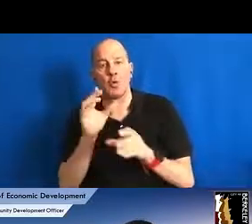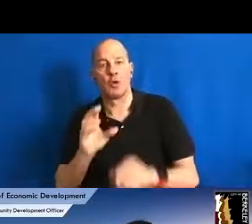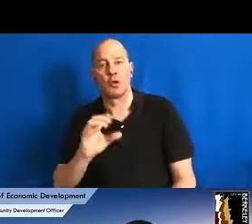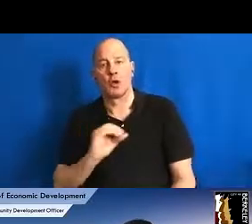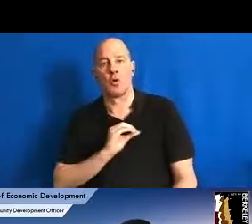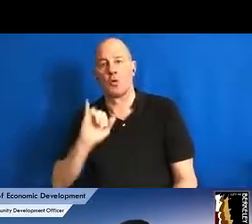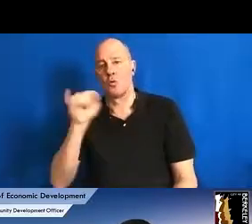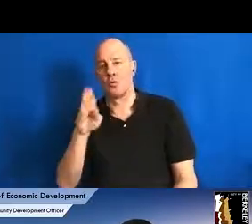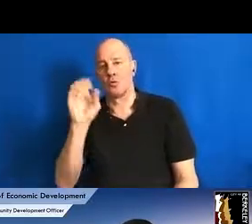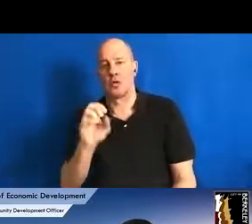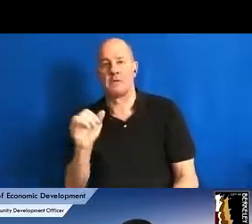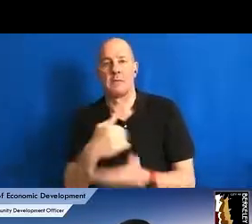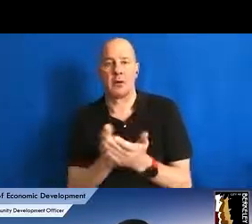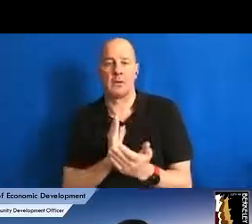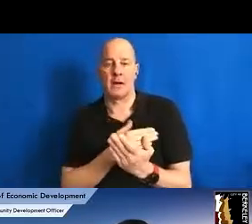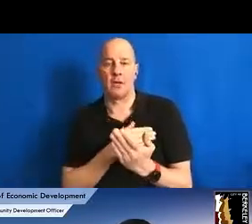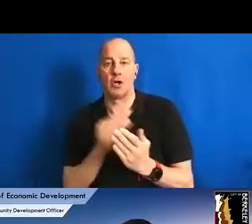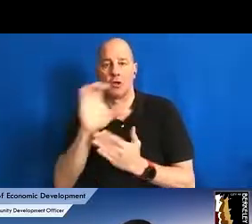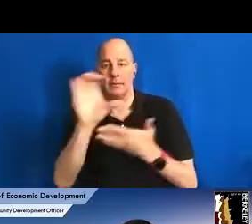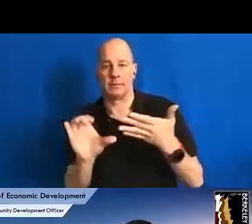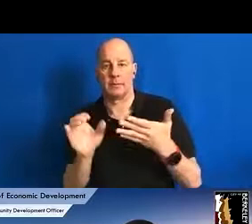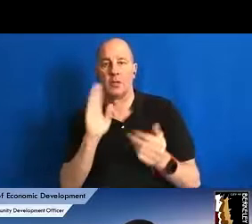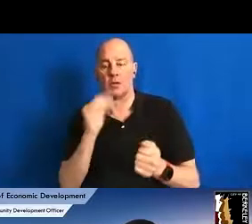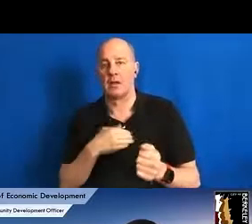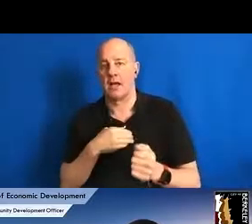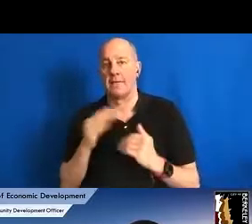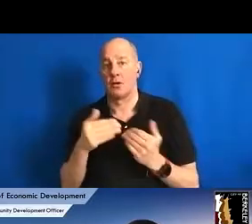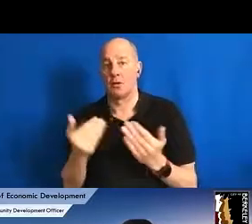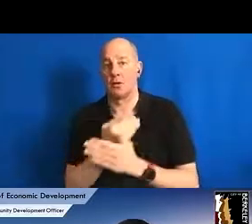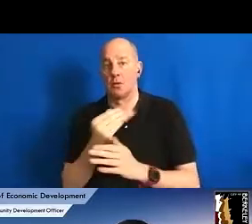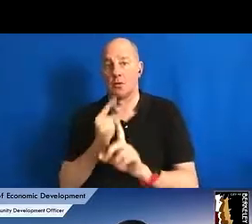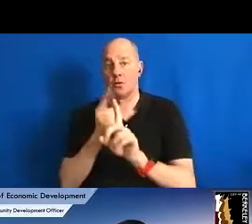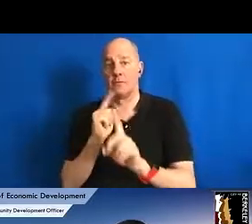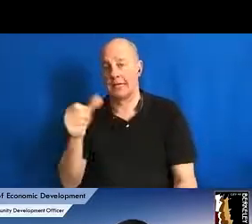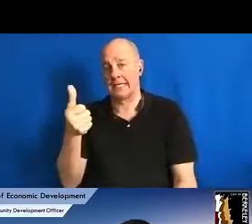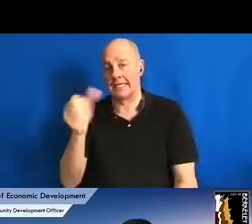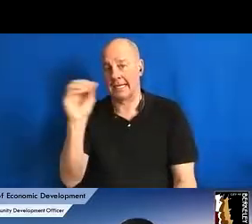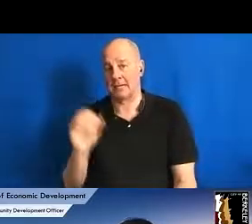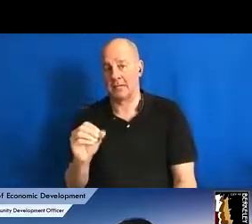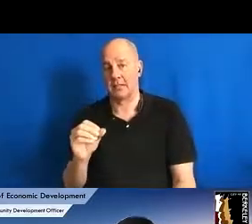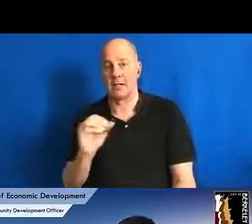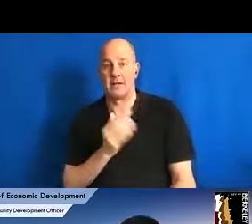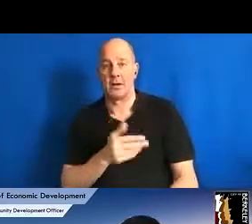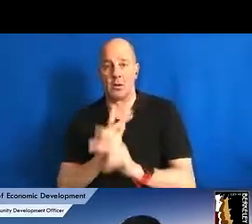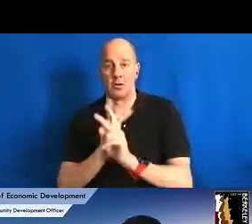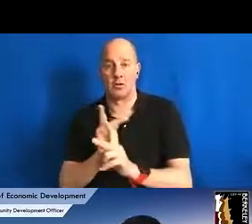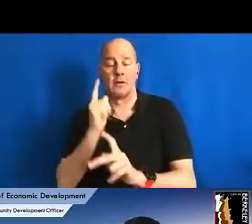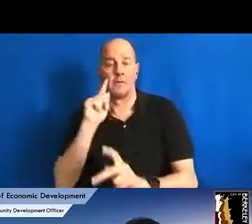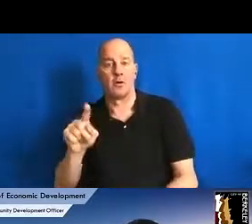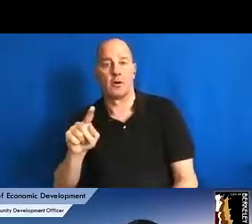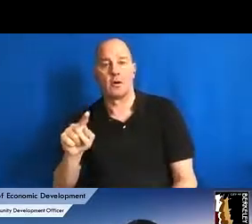criteria. And we have a new goal to allocate 10% of our loan portfolios to cooperatives. So we're actively looking for another cooperative to